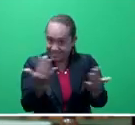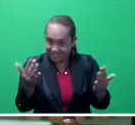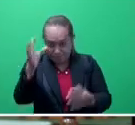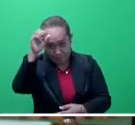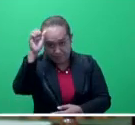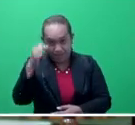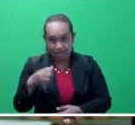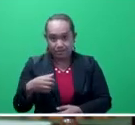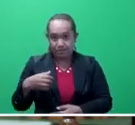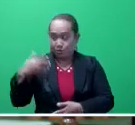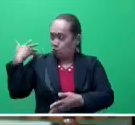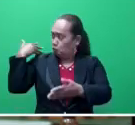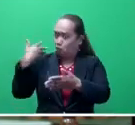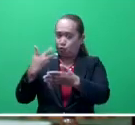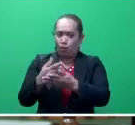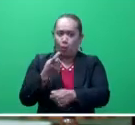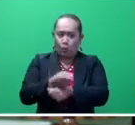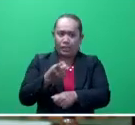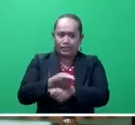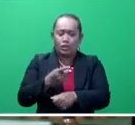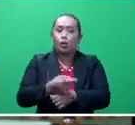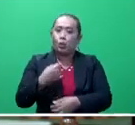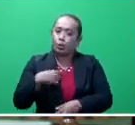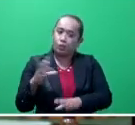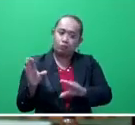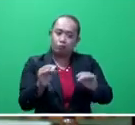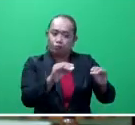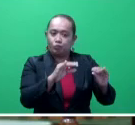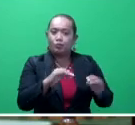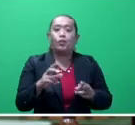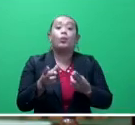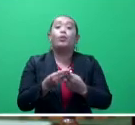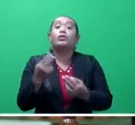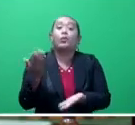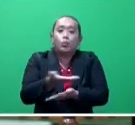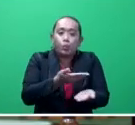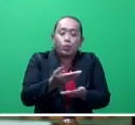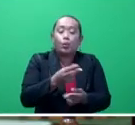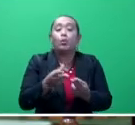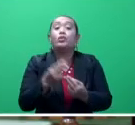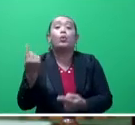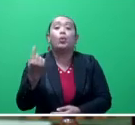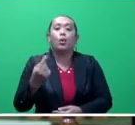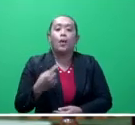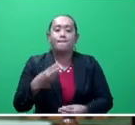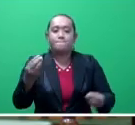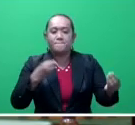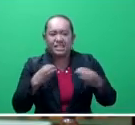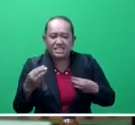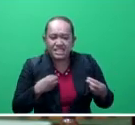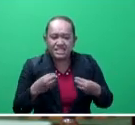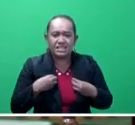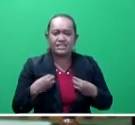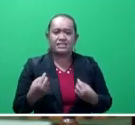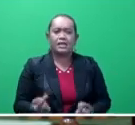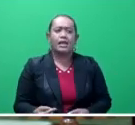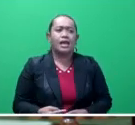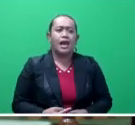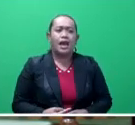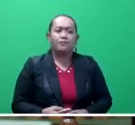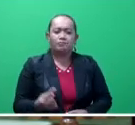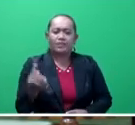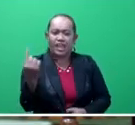past several weeks, we've spoken with more than 1,000 individuals representing different businesses, civil society groups,